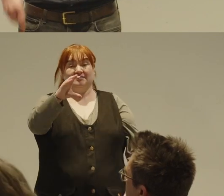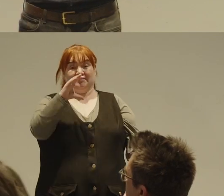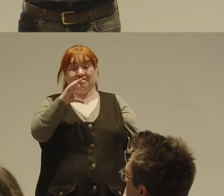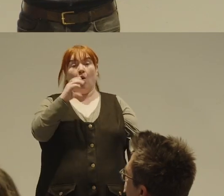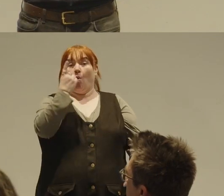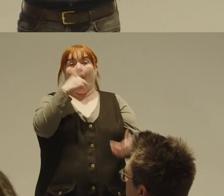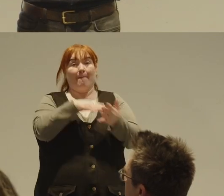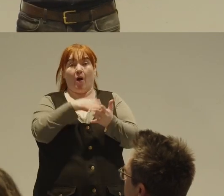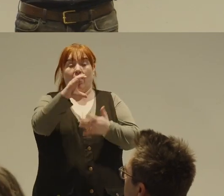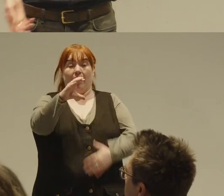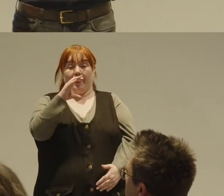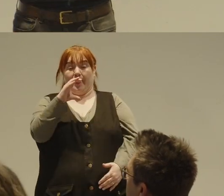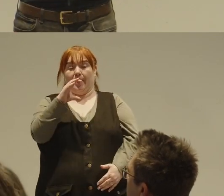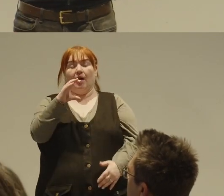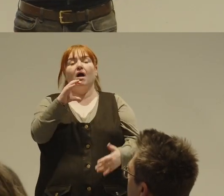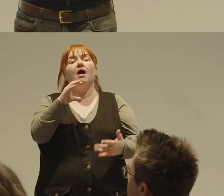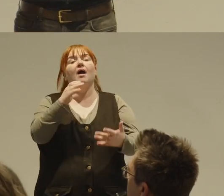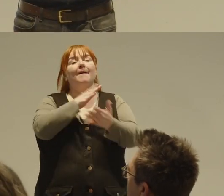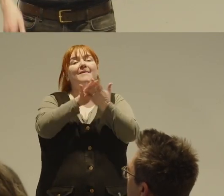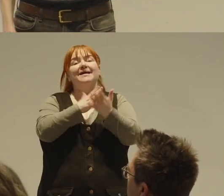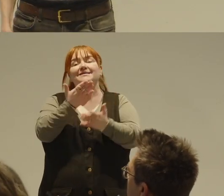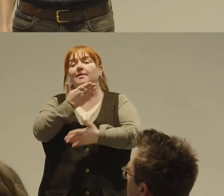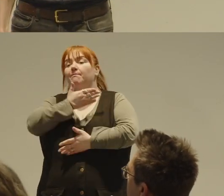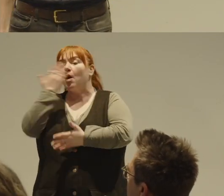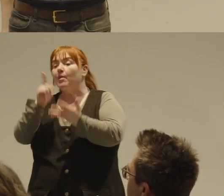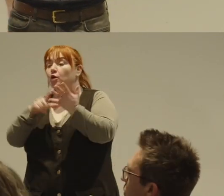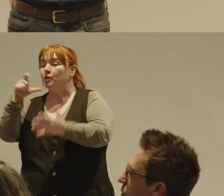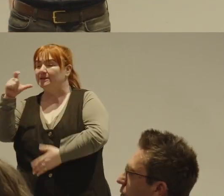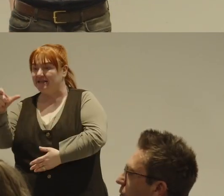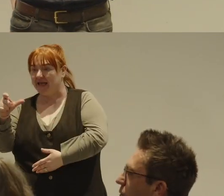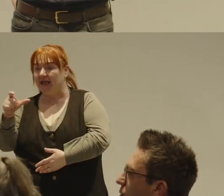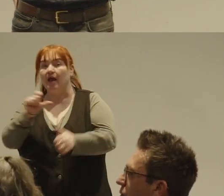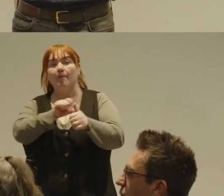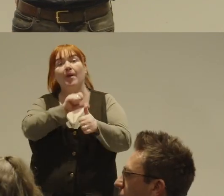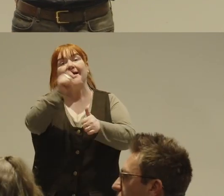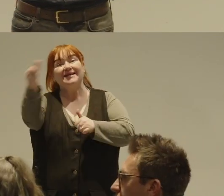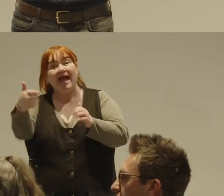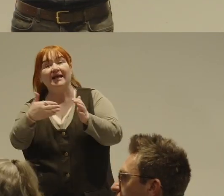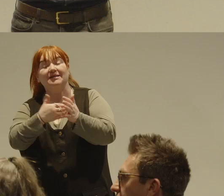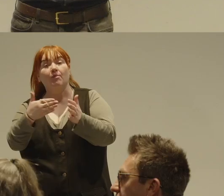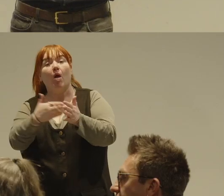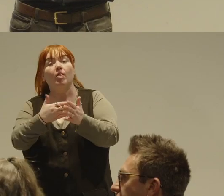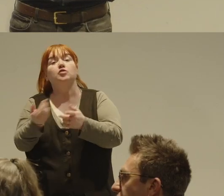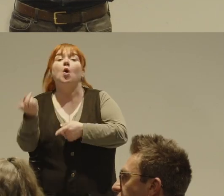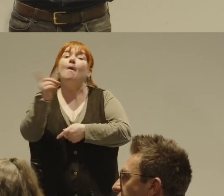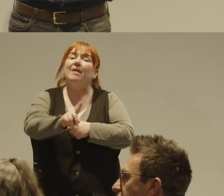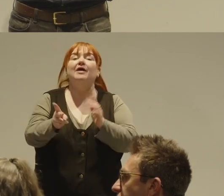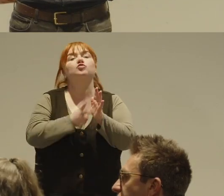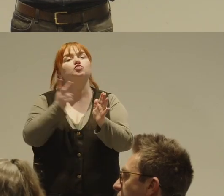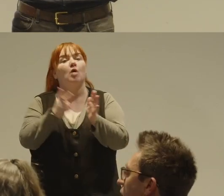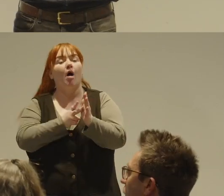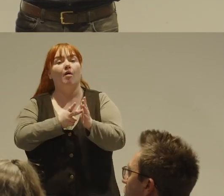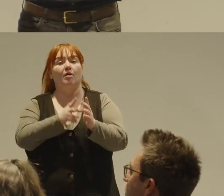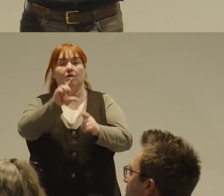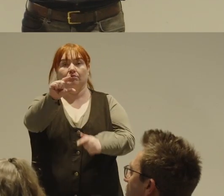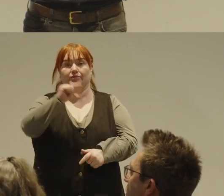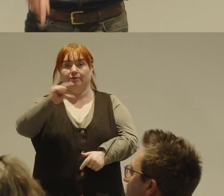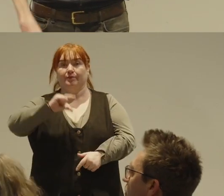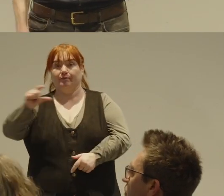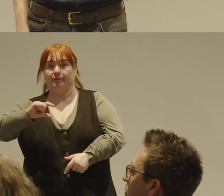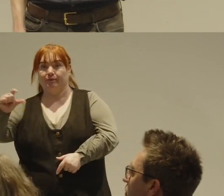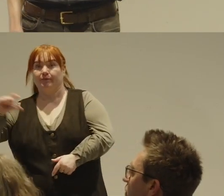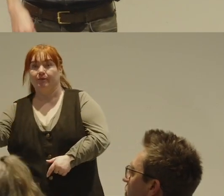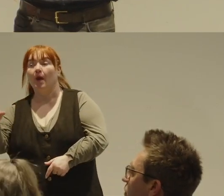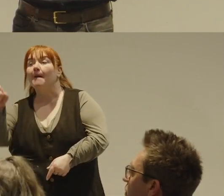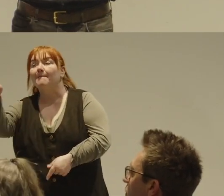month, but then the next month, their payments from Universal Credit go back to normal. The normal amount. The normal amount, exactly. Yeah. As long as you put it in the